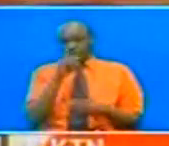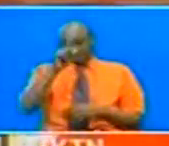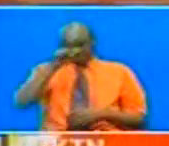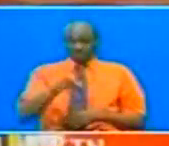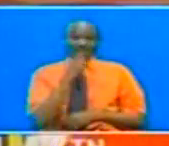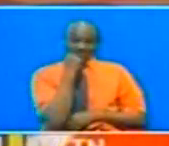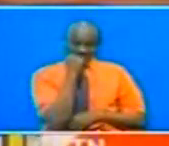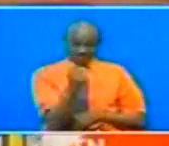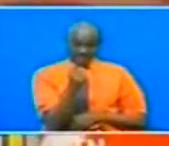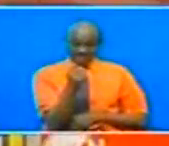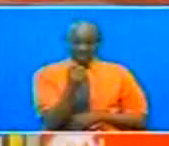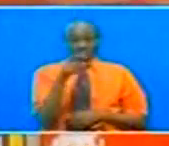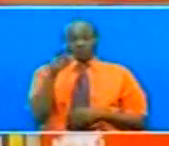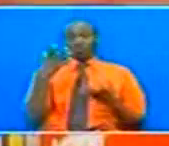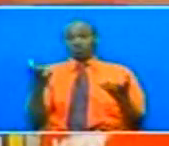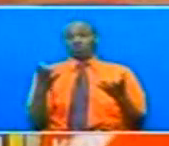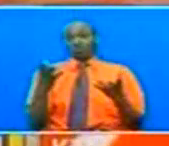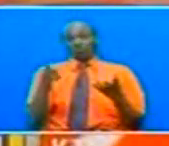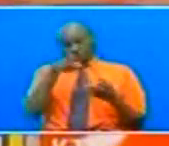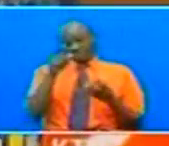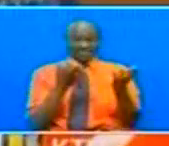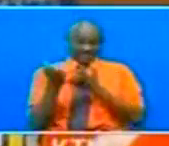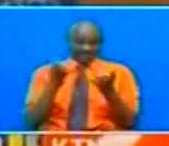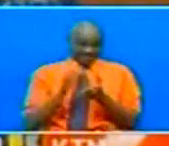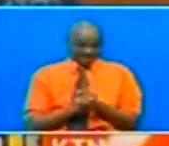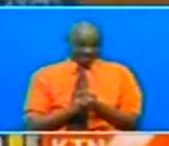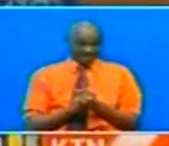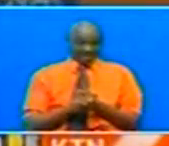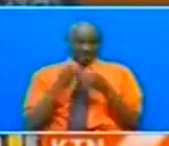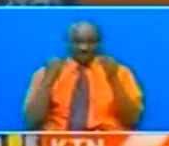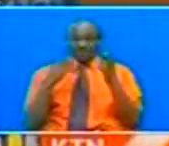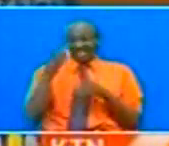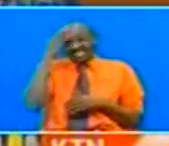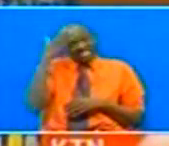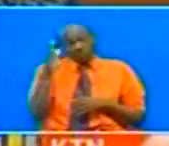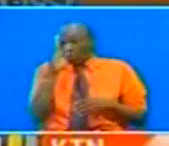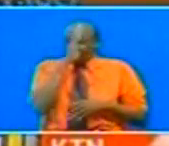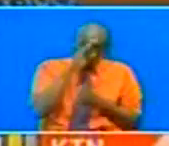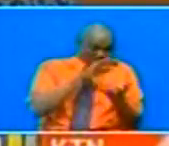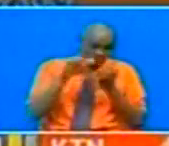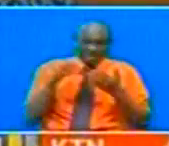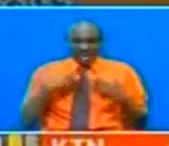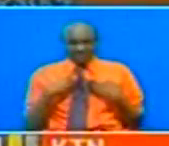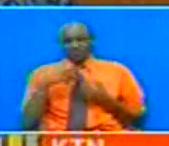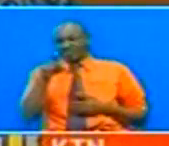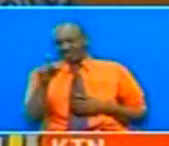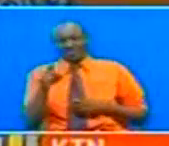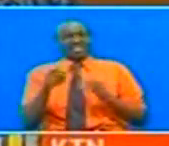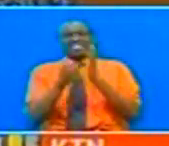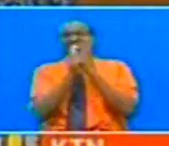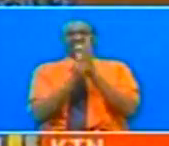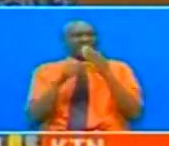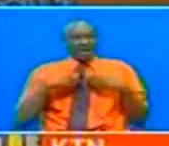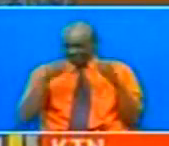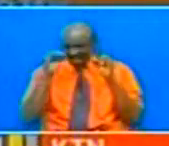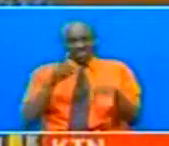1500 kama ada kwa huduma wanayopewa. Many of them really don't know what to do. First of all, they are ill-equipped to become mothers at